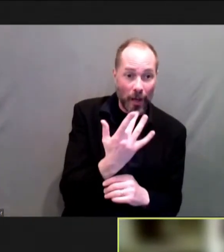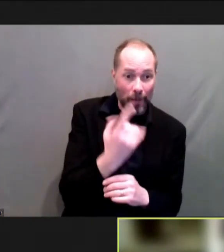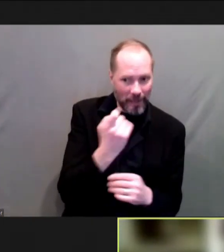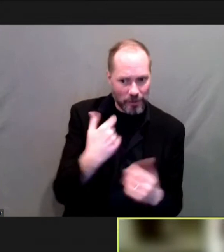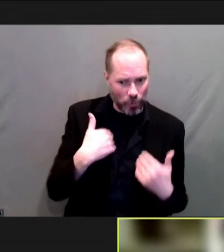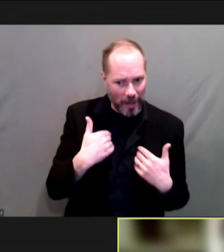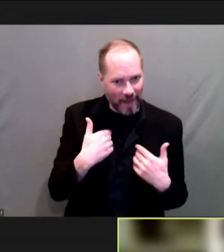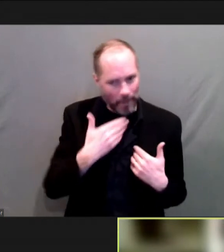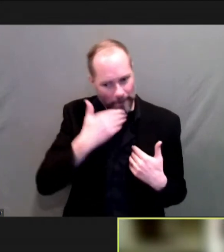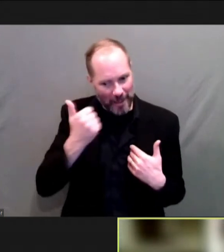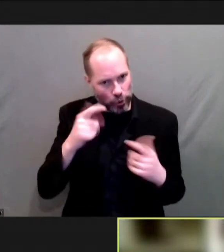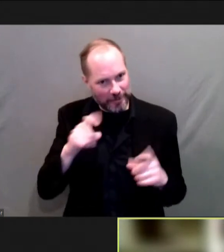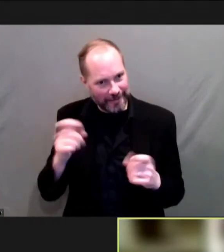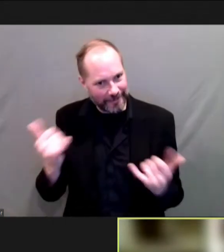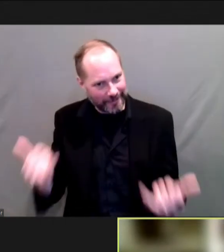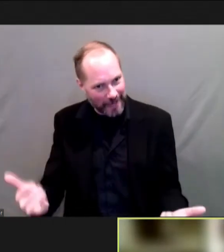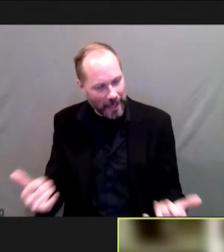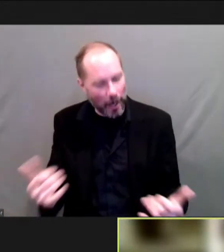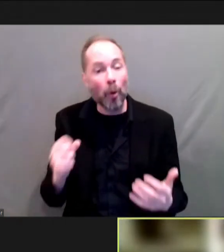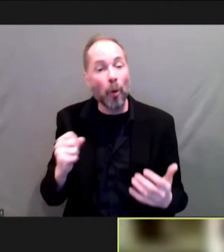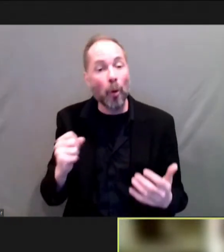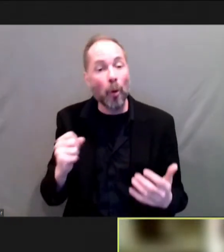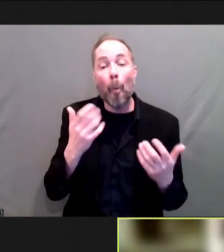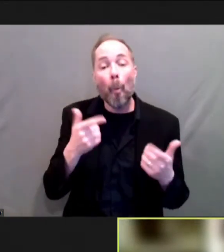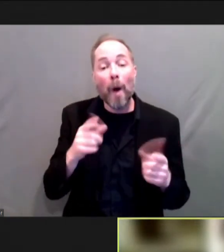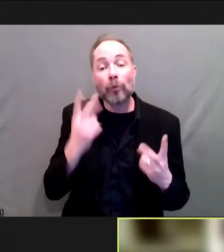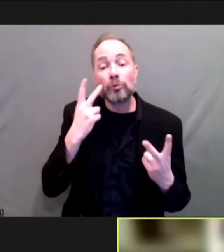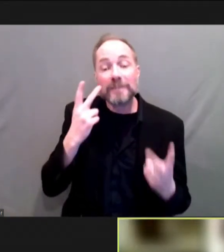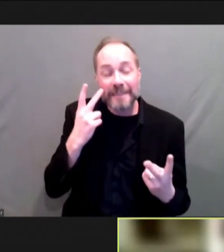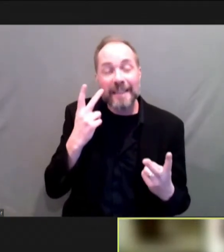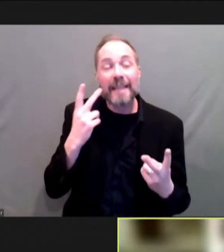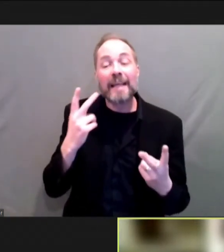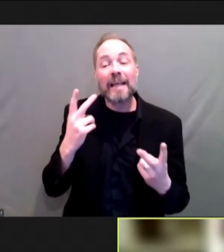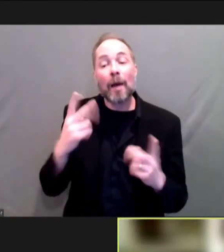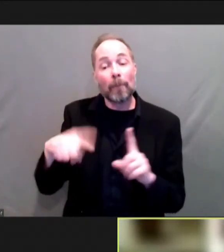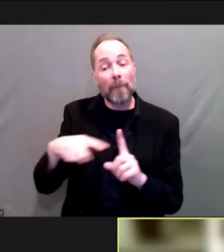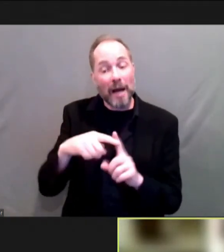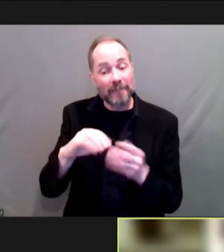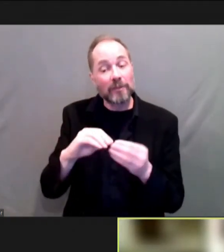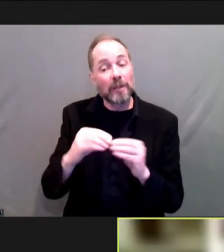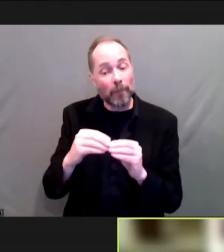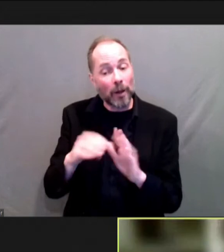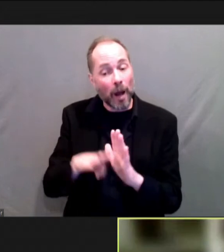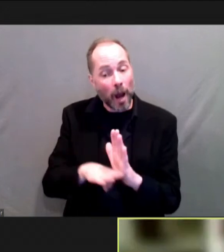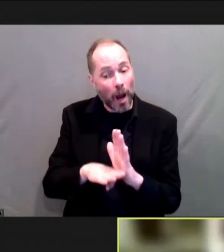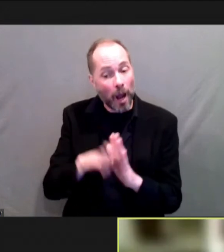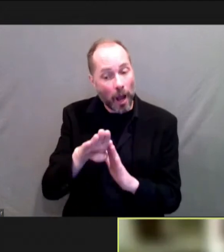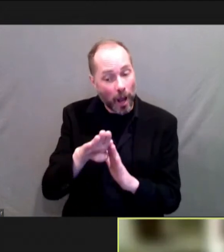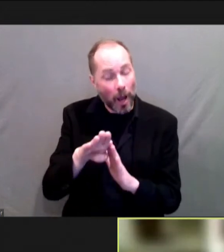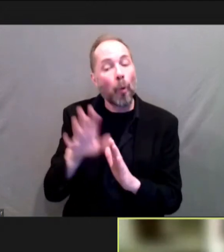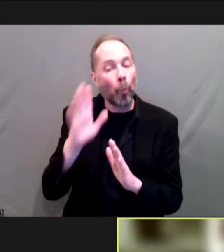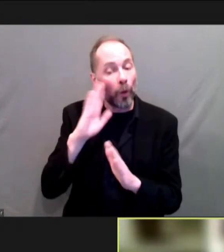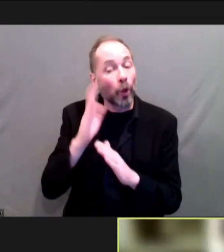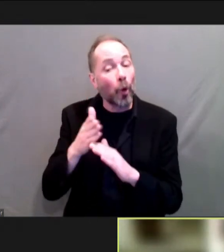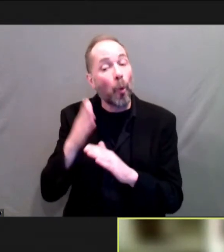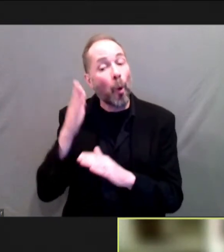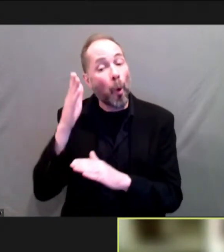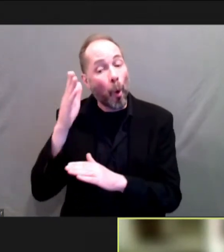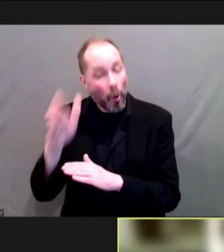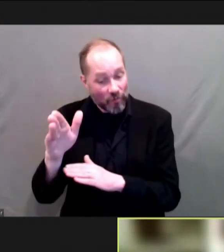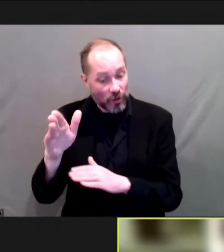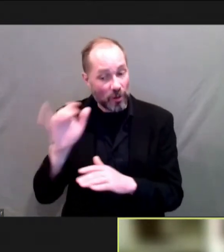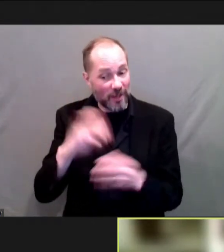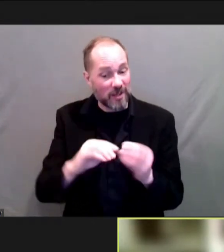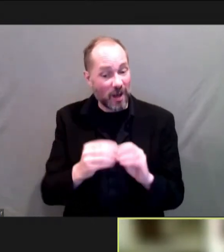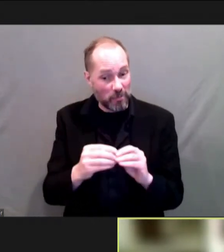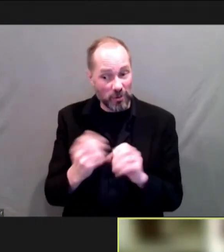such better testing. So while your case numbers will probably surpassed the numbers that we had a year ago.